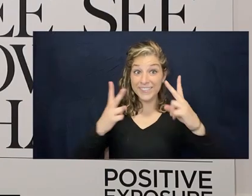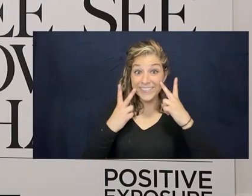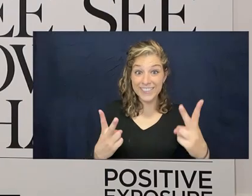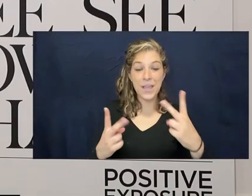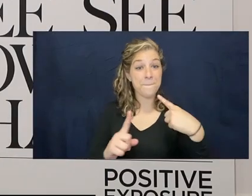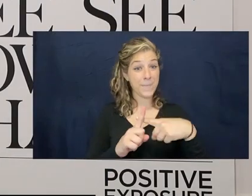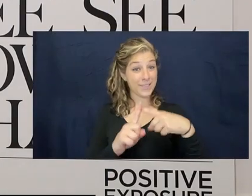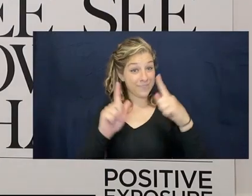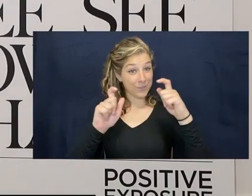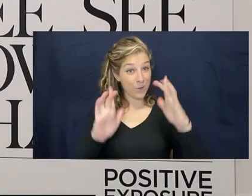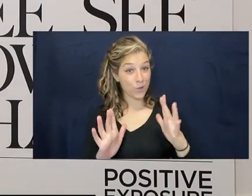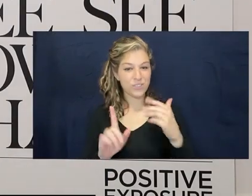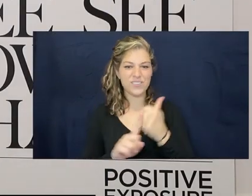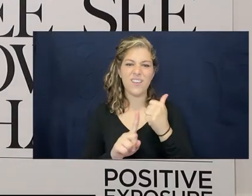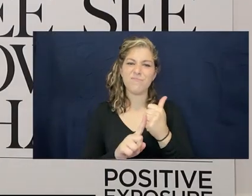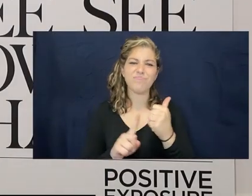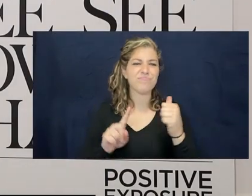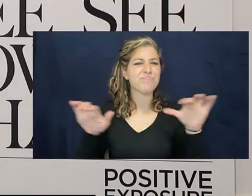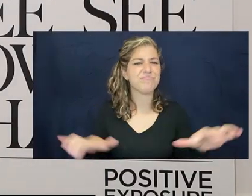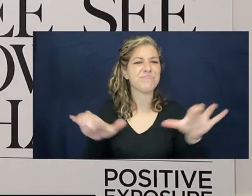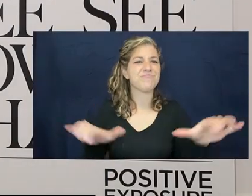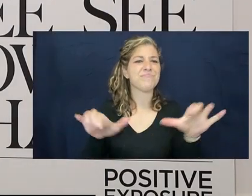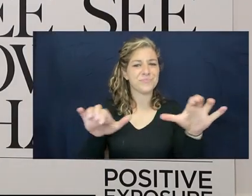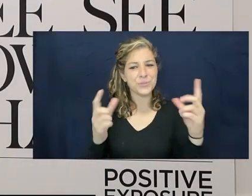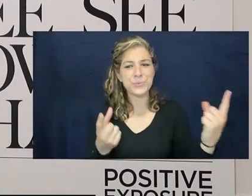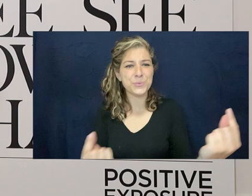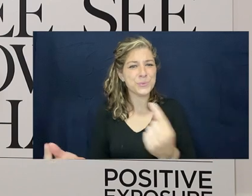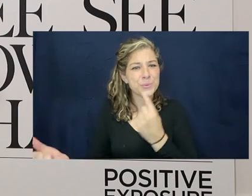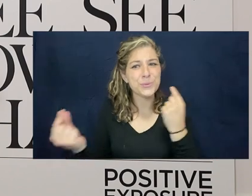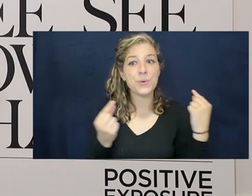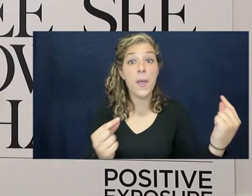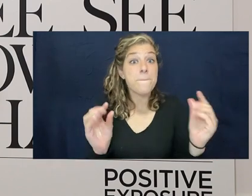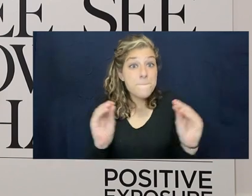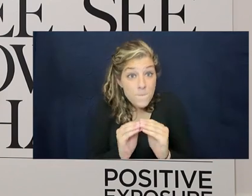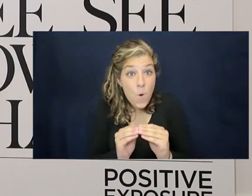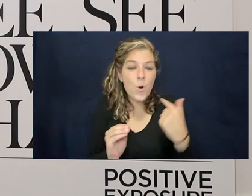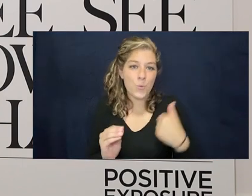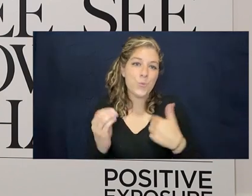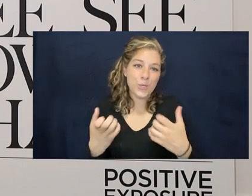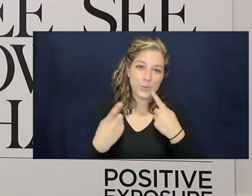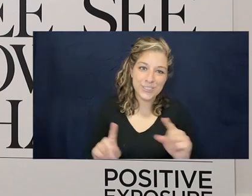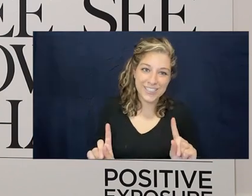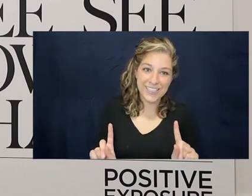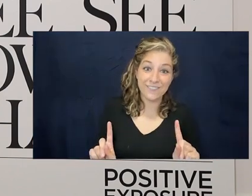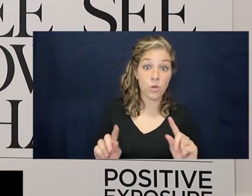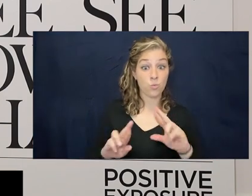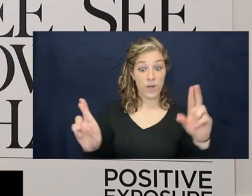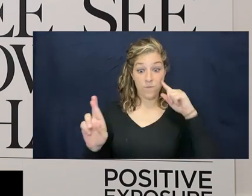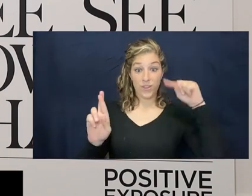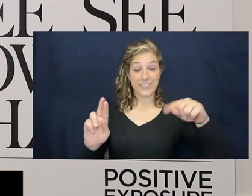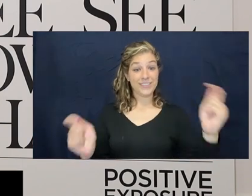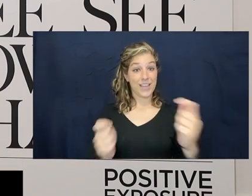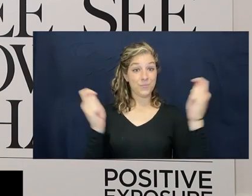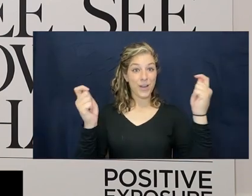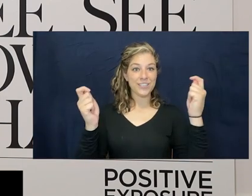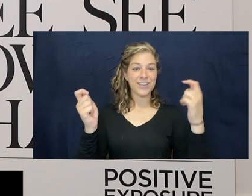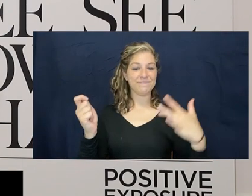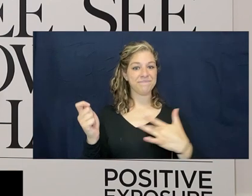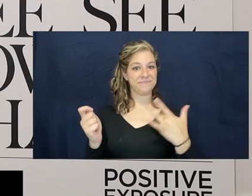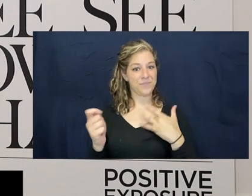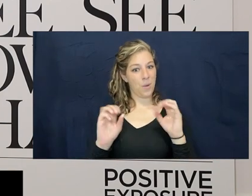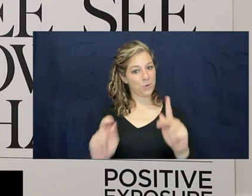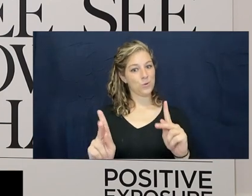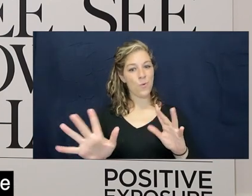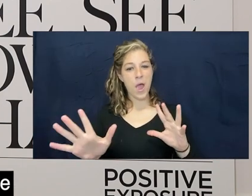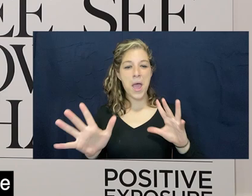As you can see, Positive Exposure is a constant hub of activity, and there's so much more we want to achieve. Getting ready for this celebration has